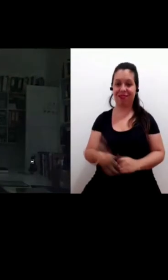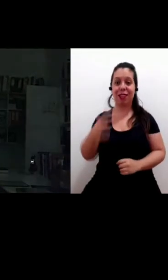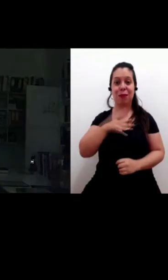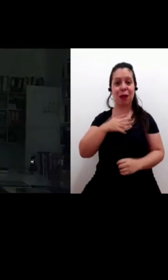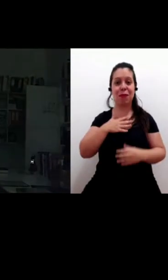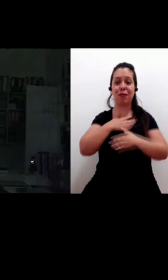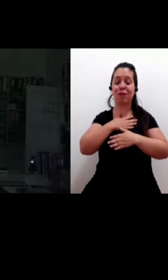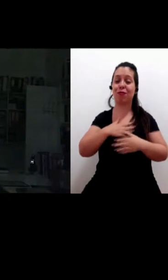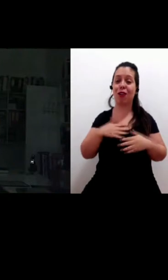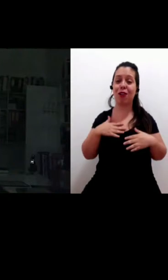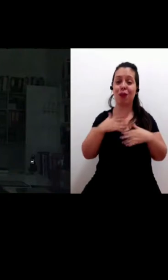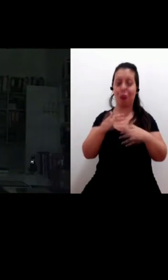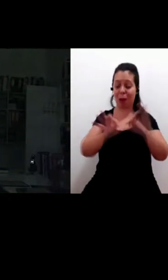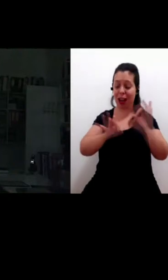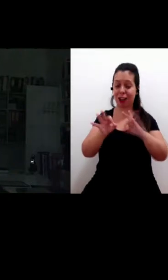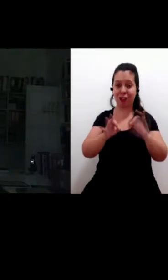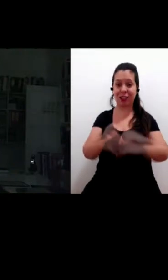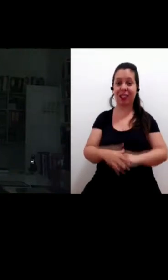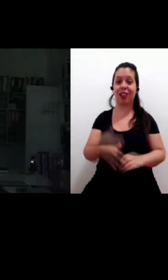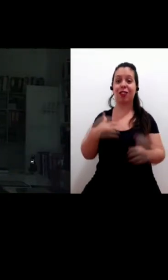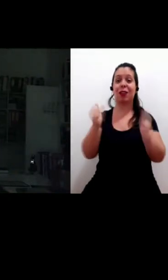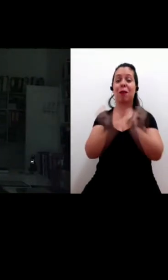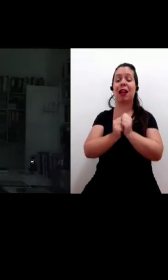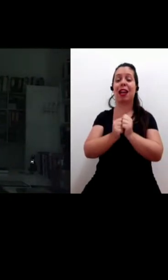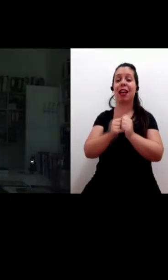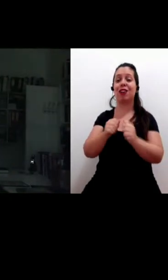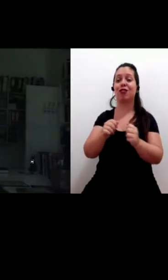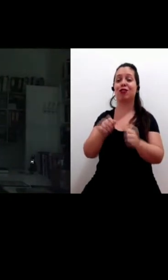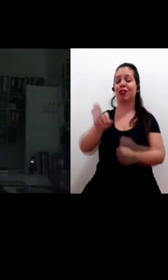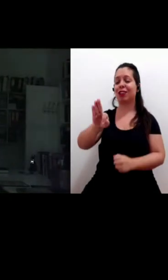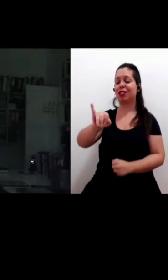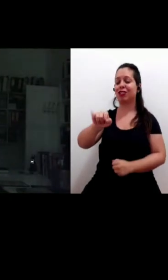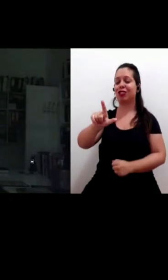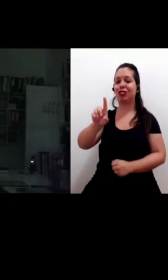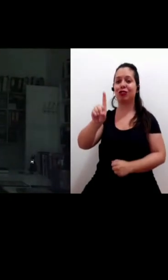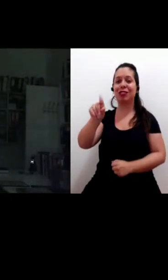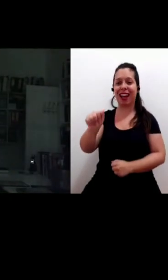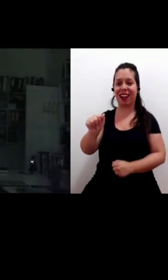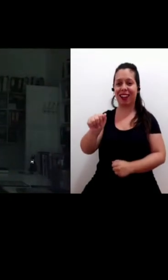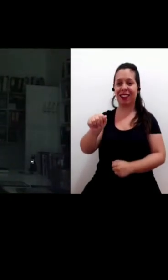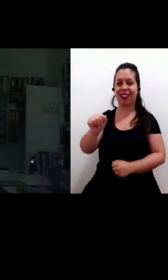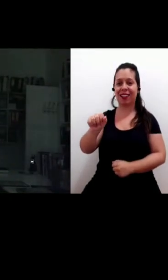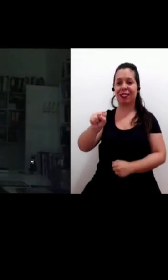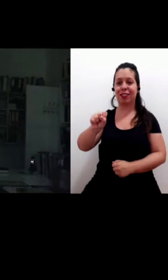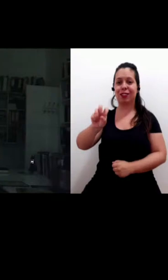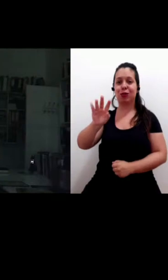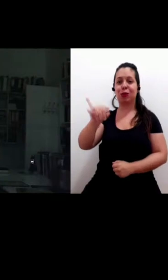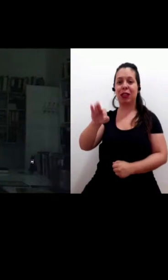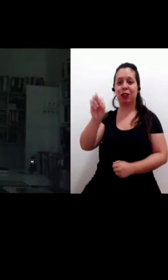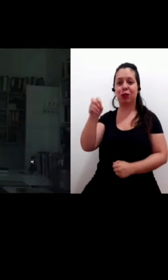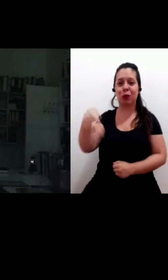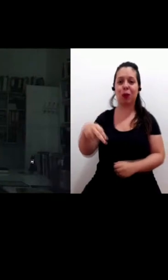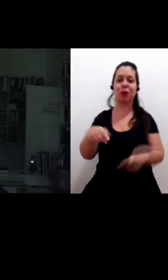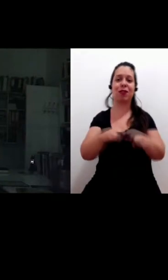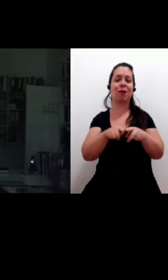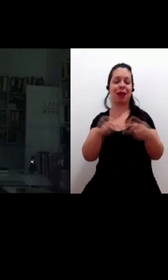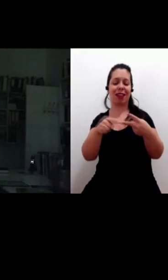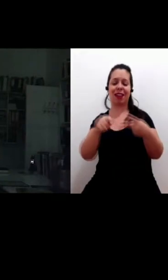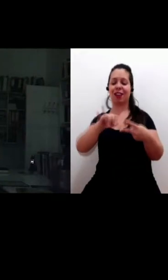make, you know, and I got to work with Tilda Swinton again and Jane Fonda and many